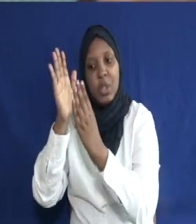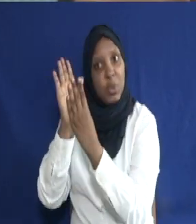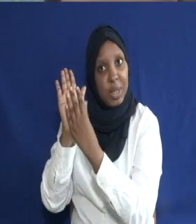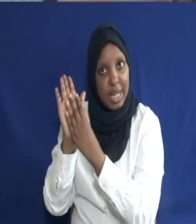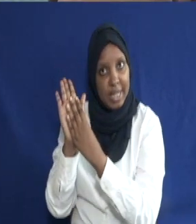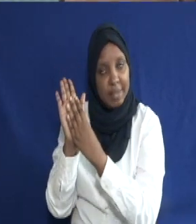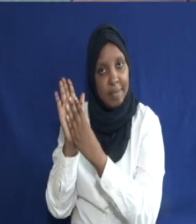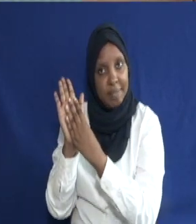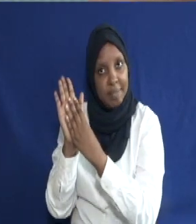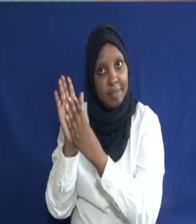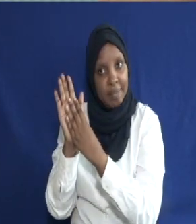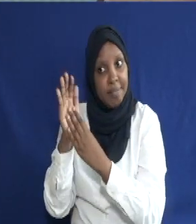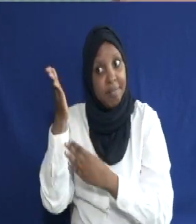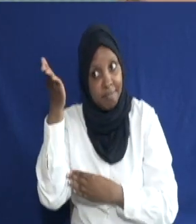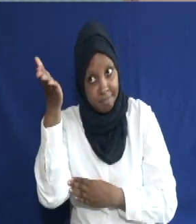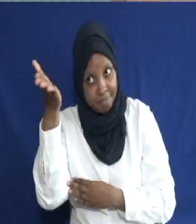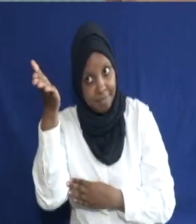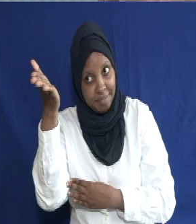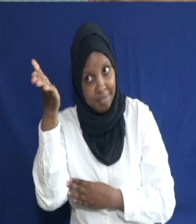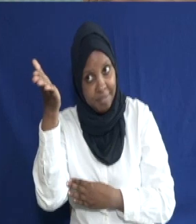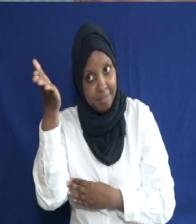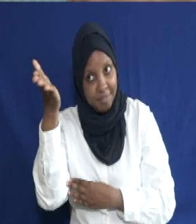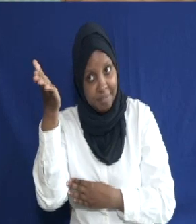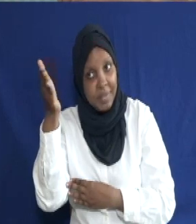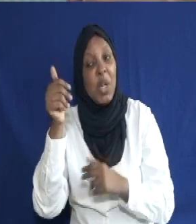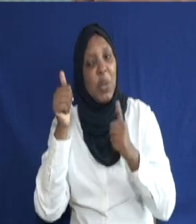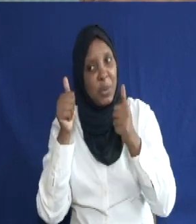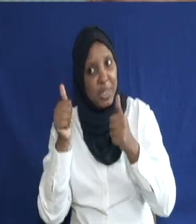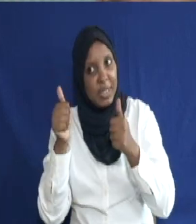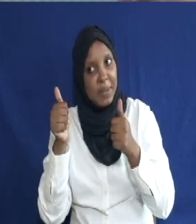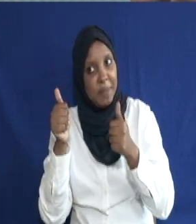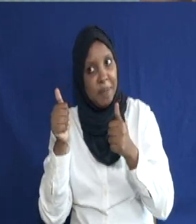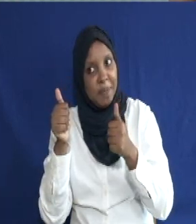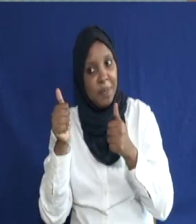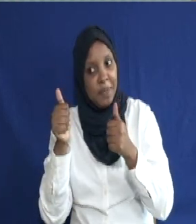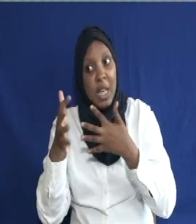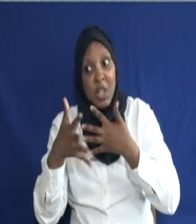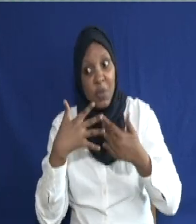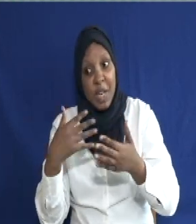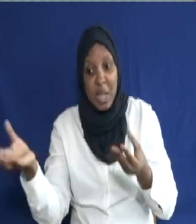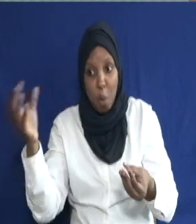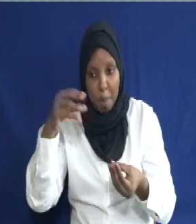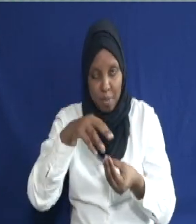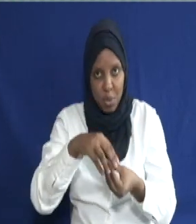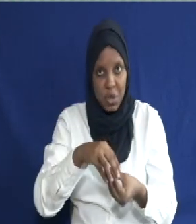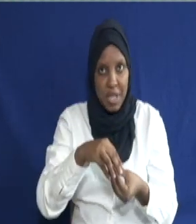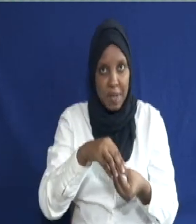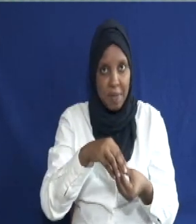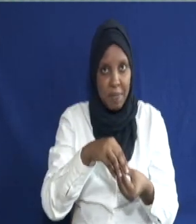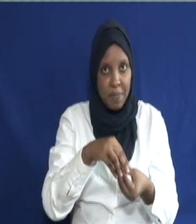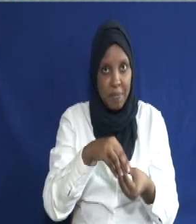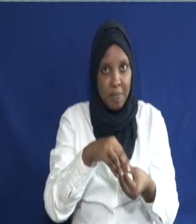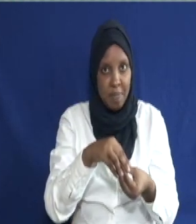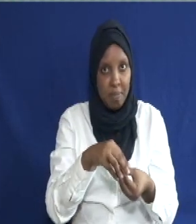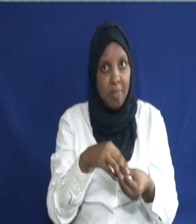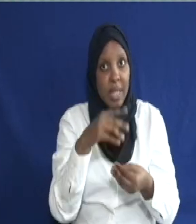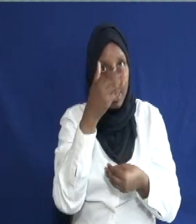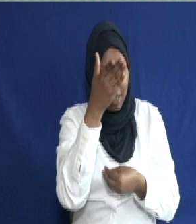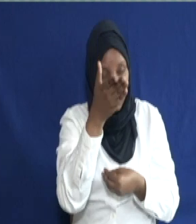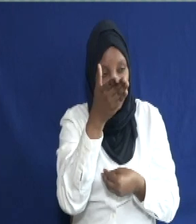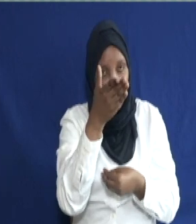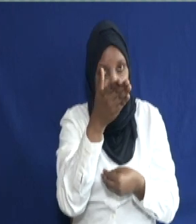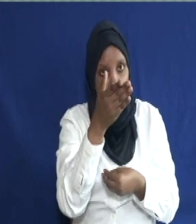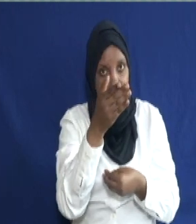Can you try to do this? Okay, try. Okay, let's go together. So here